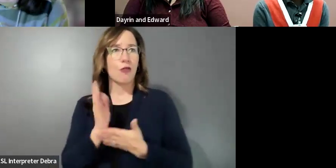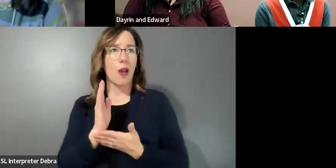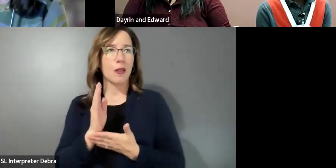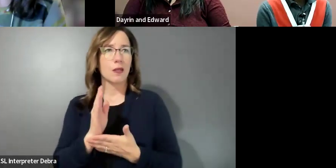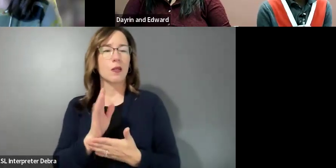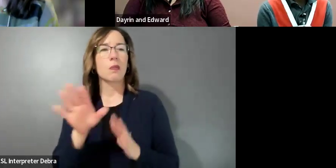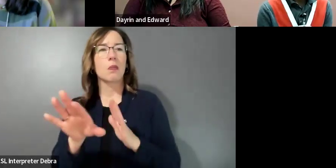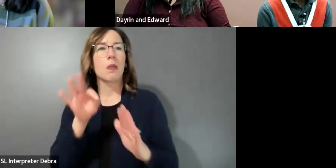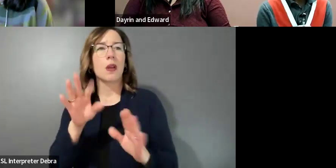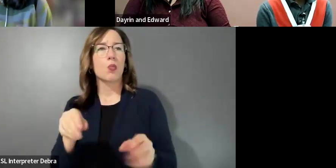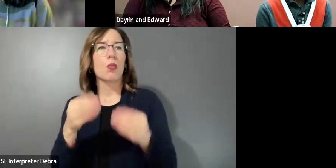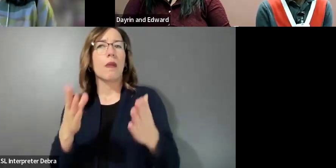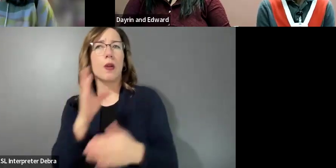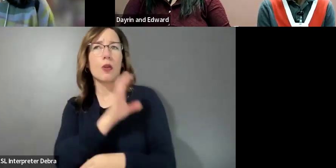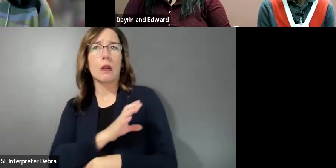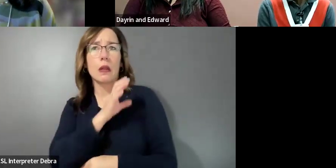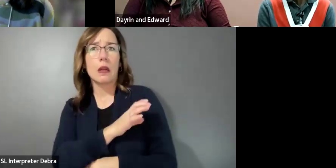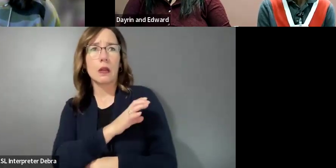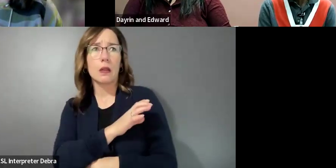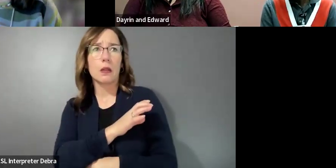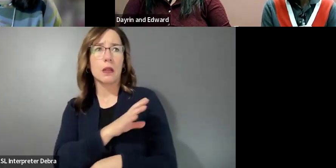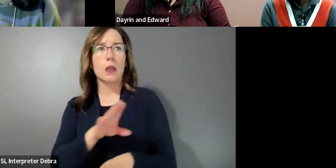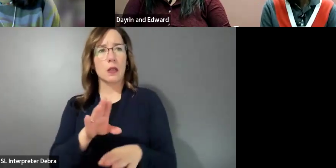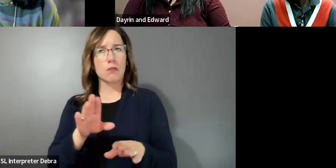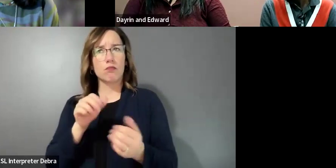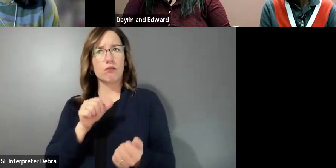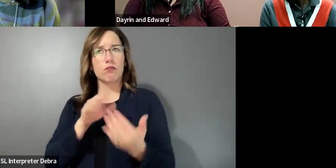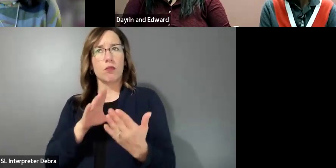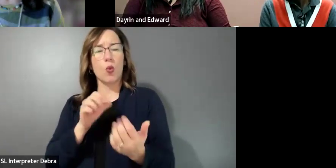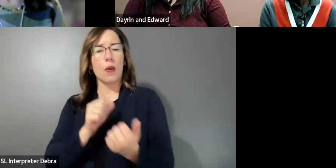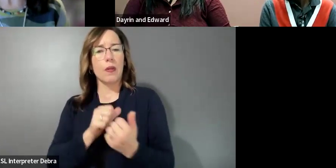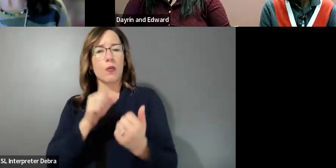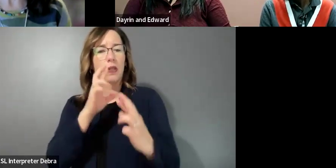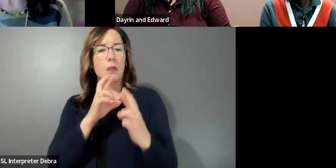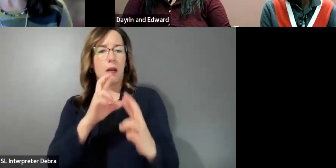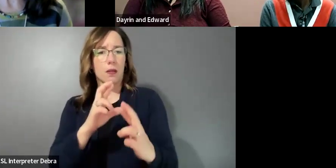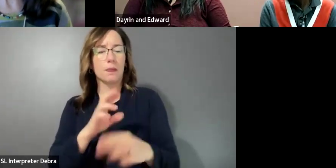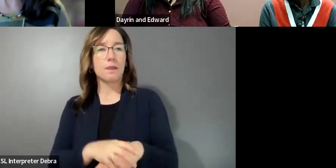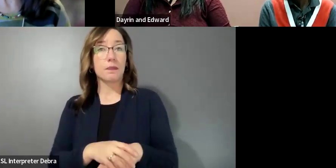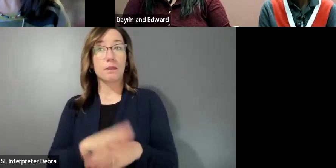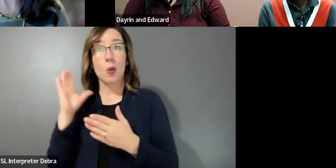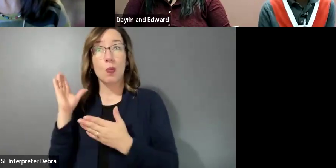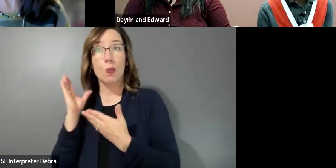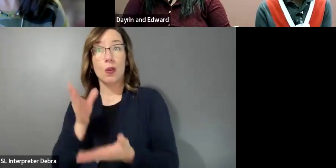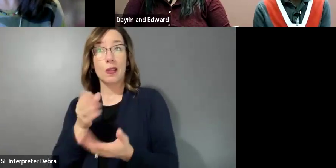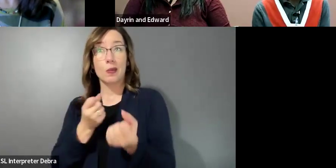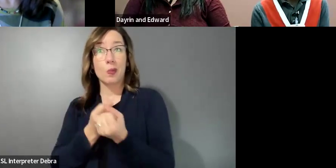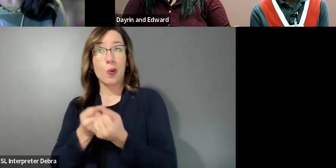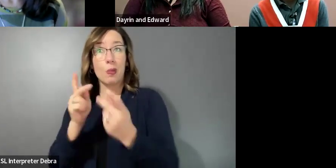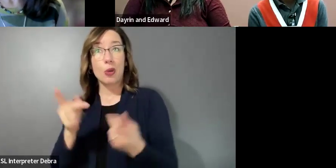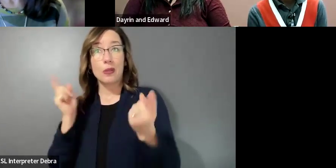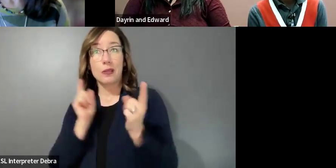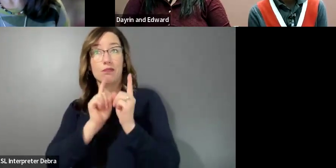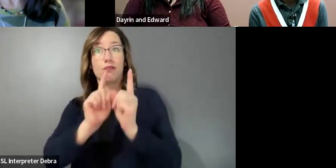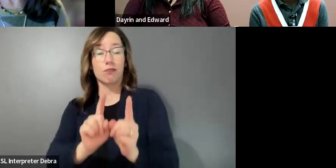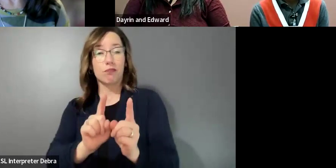a provider or clinic. Be treated with respect. Bring a support person.